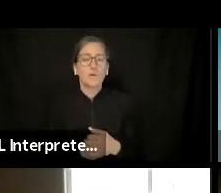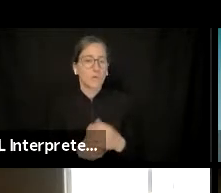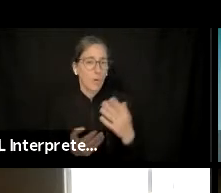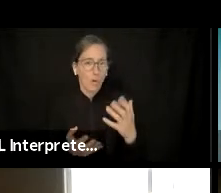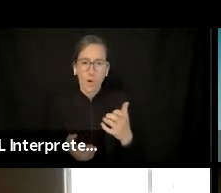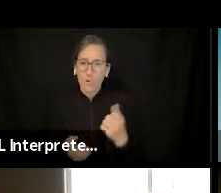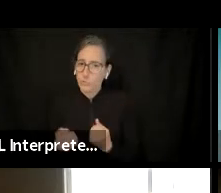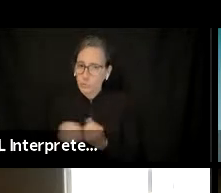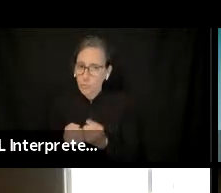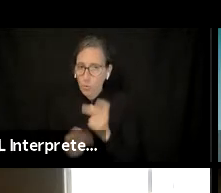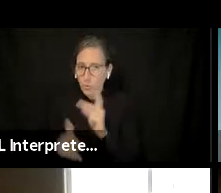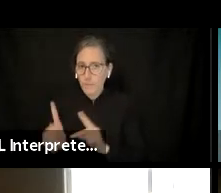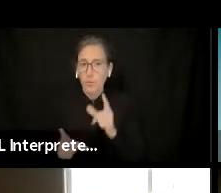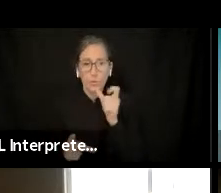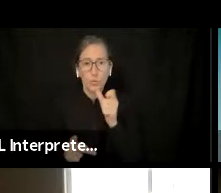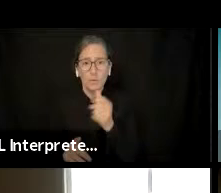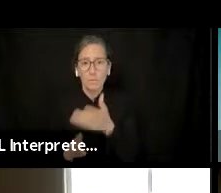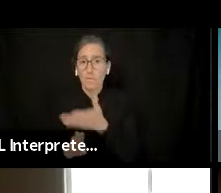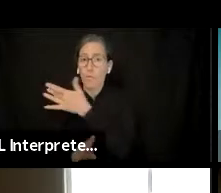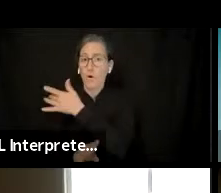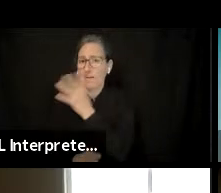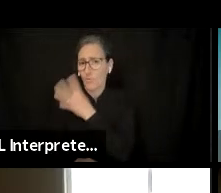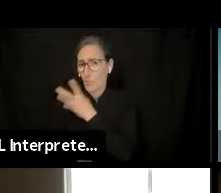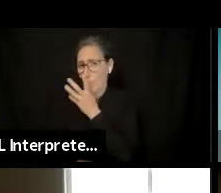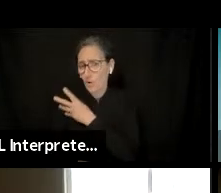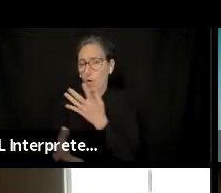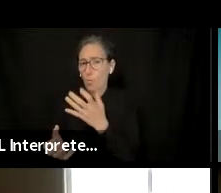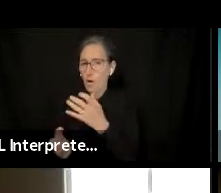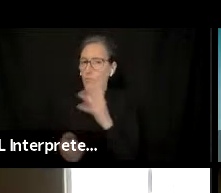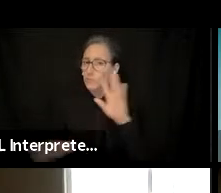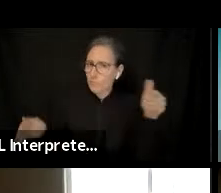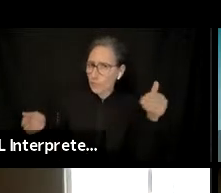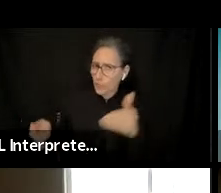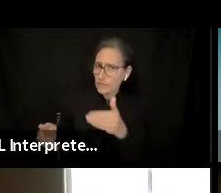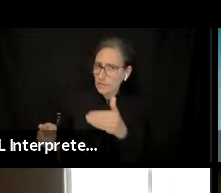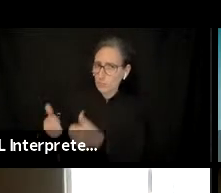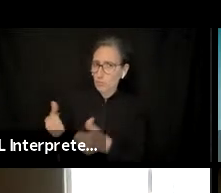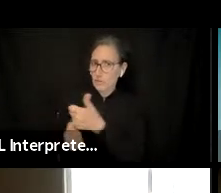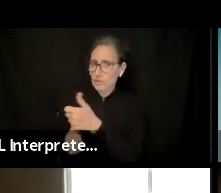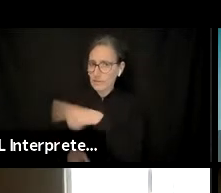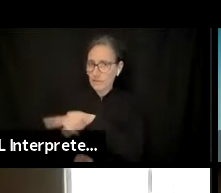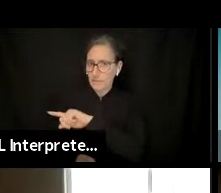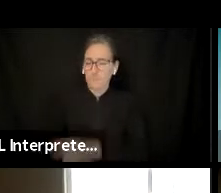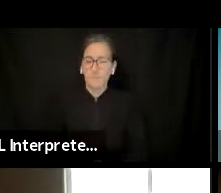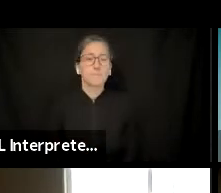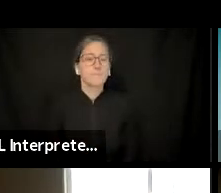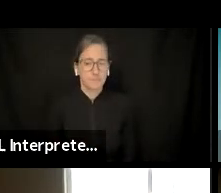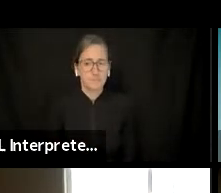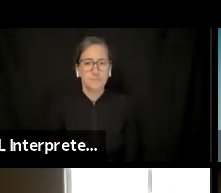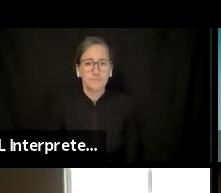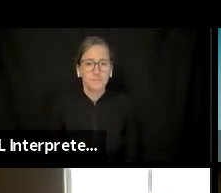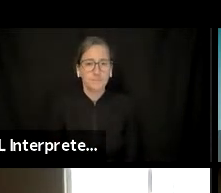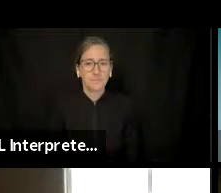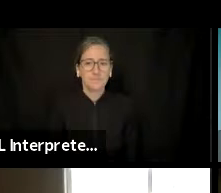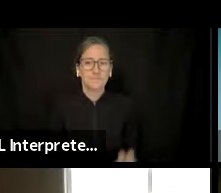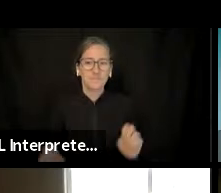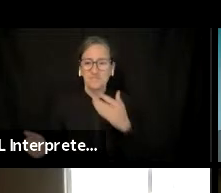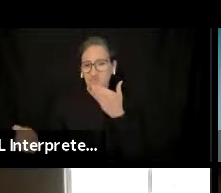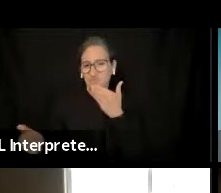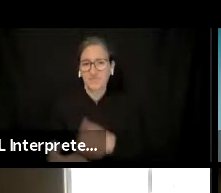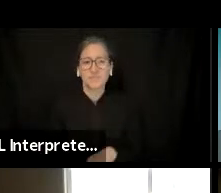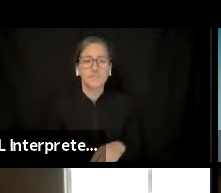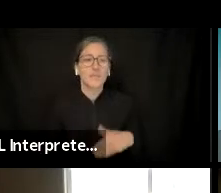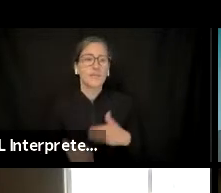that have often been ignored to, our local government. So that's why I'm here. Thank you, Kay.